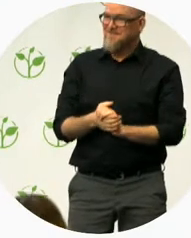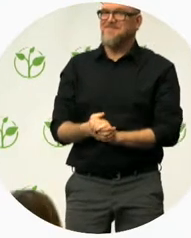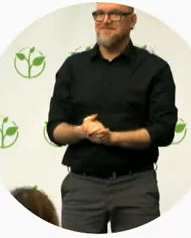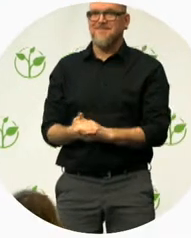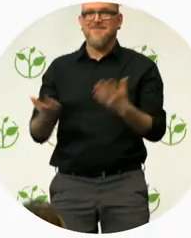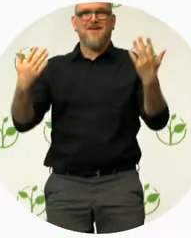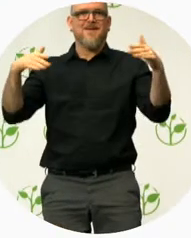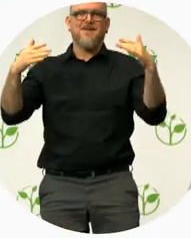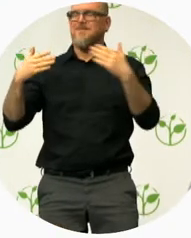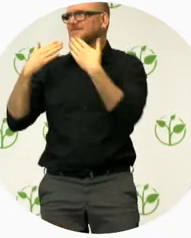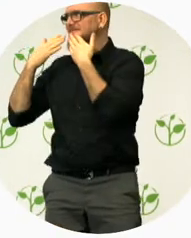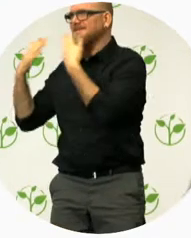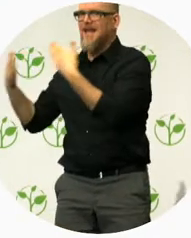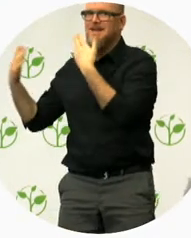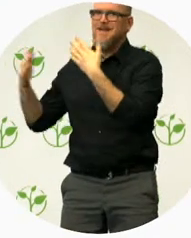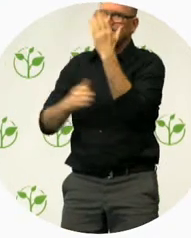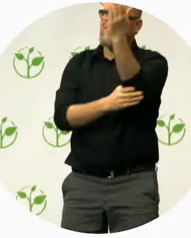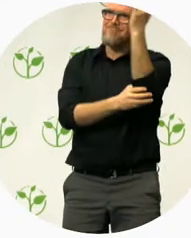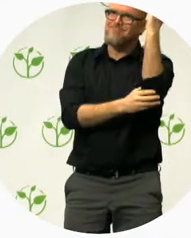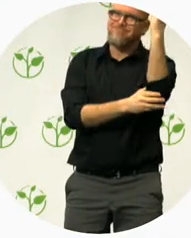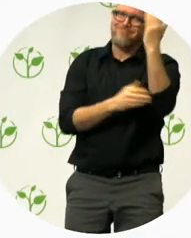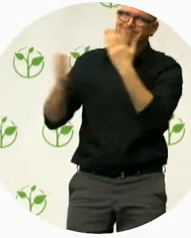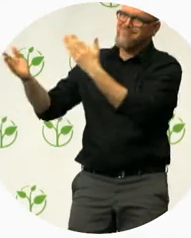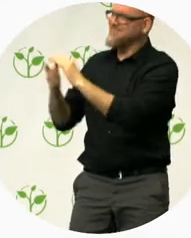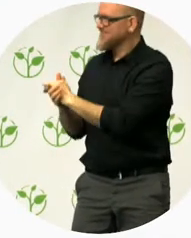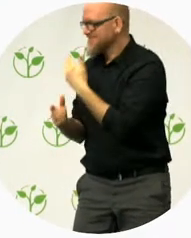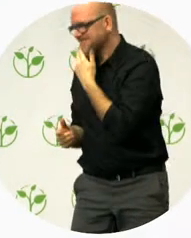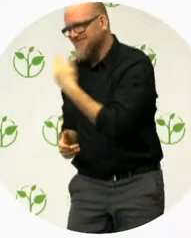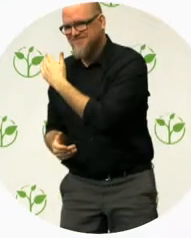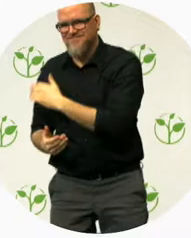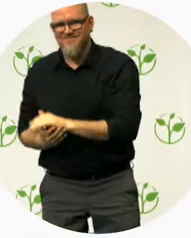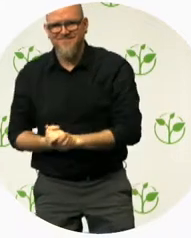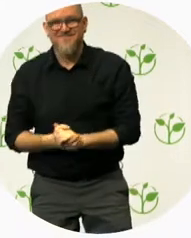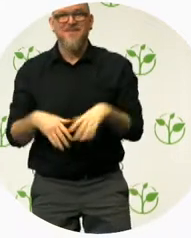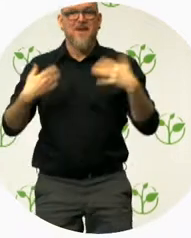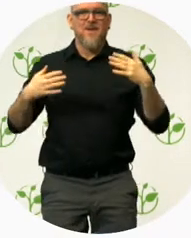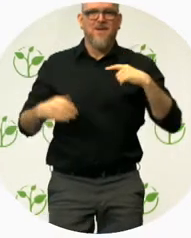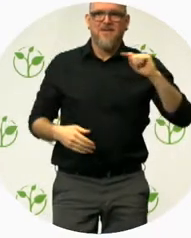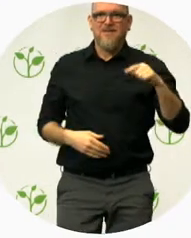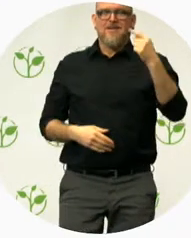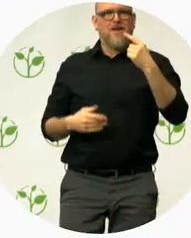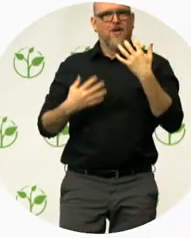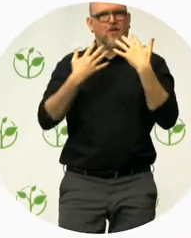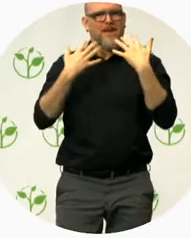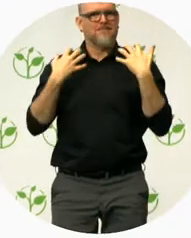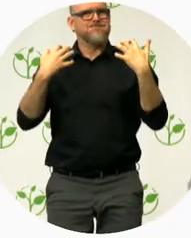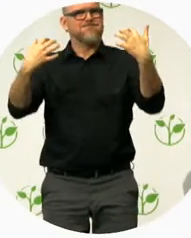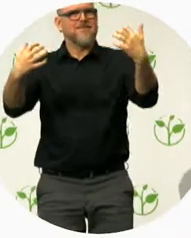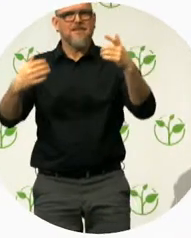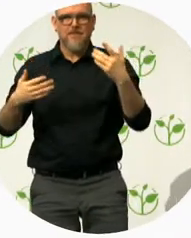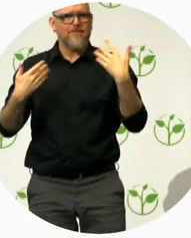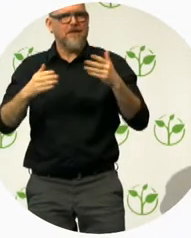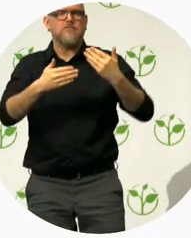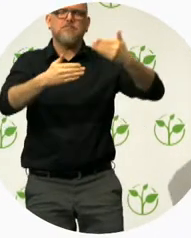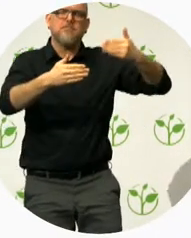again. One of the characteristics of this conference, for all of you that have been here many times, and for those of you who have just walked